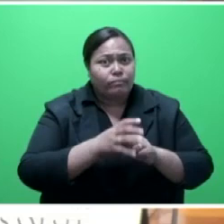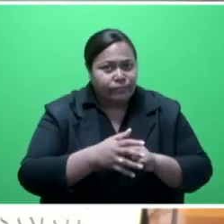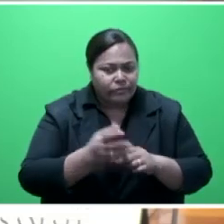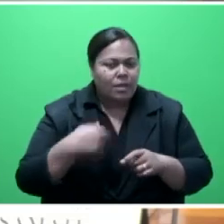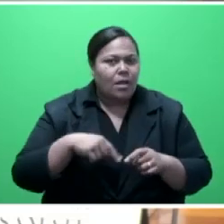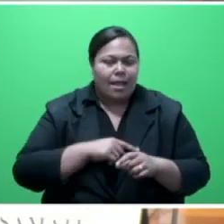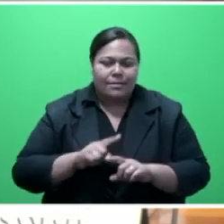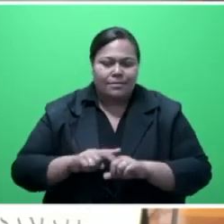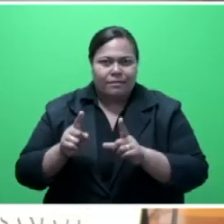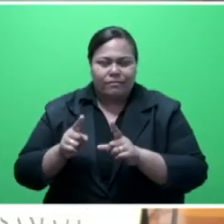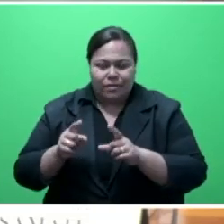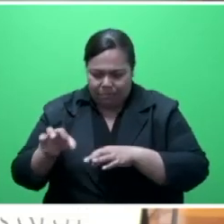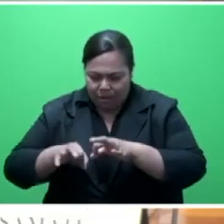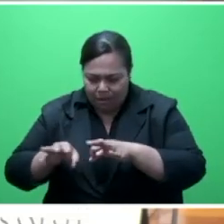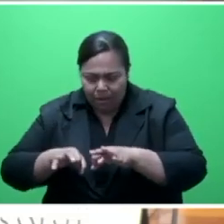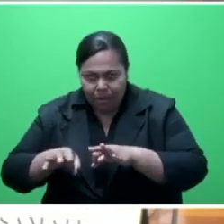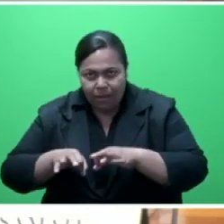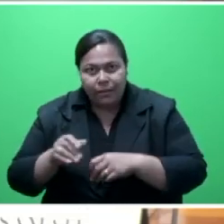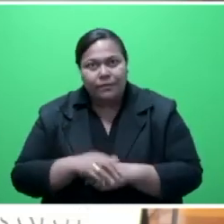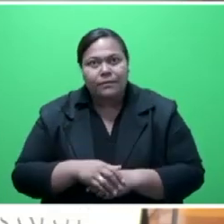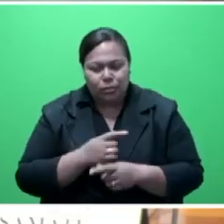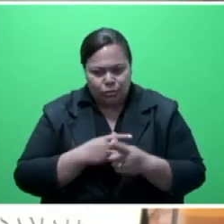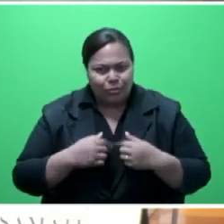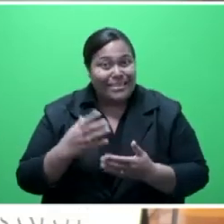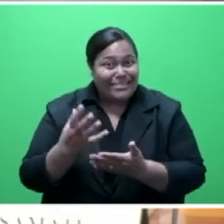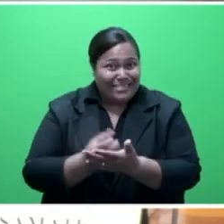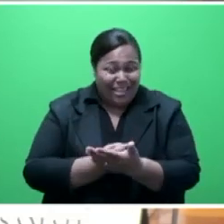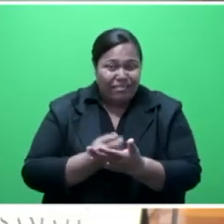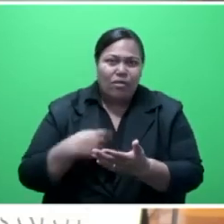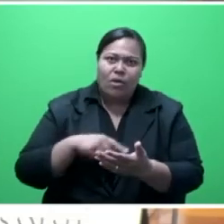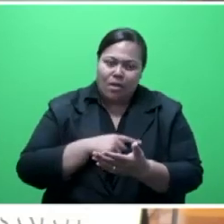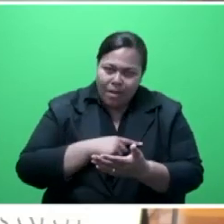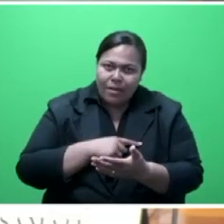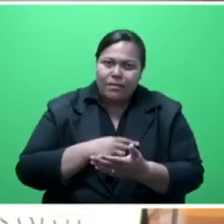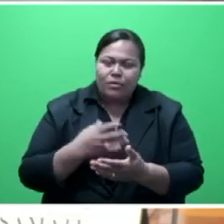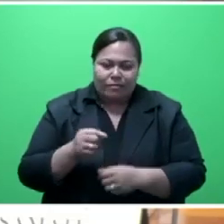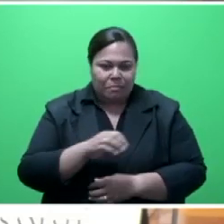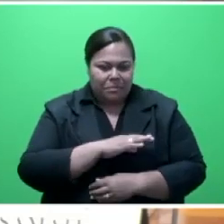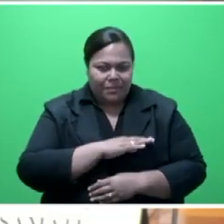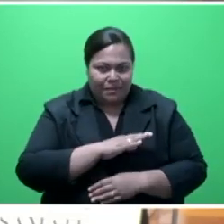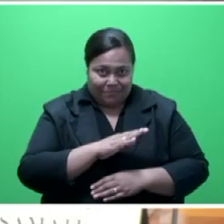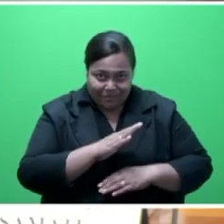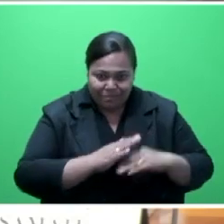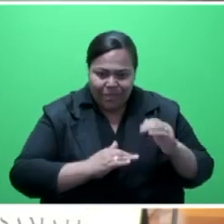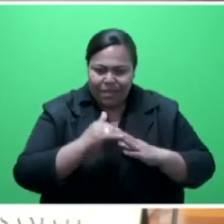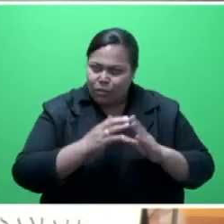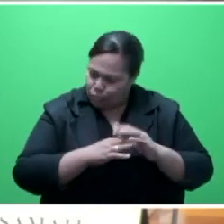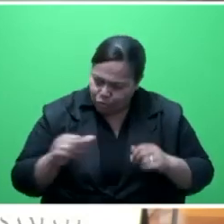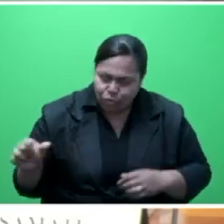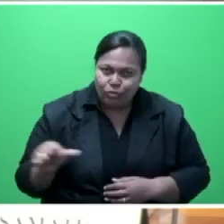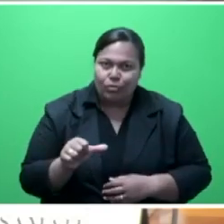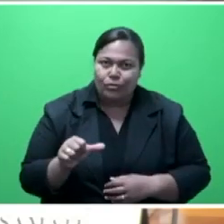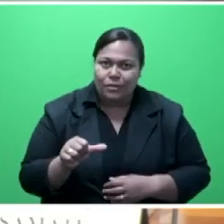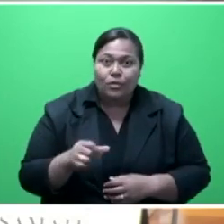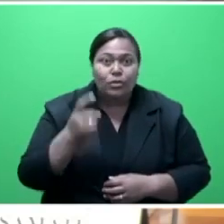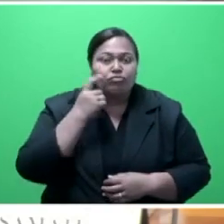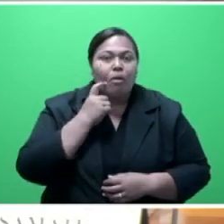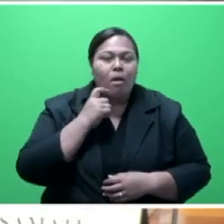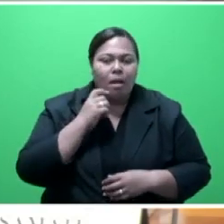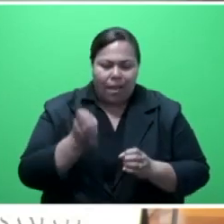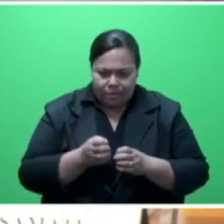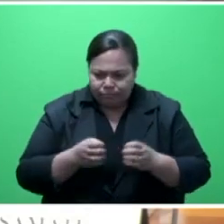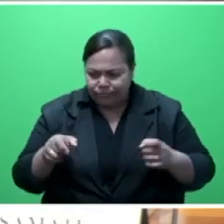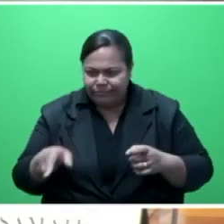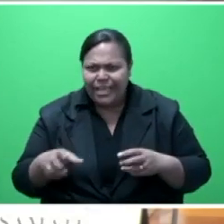lane. It's safe for us to get busy building, and so we should. By maintaining the rapid pace of expansion of our